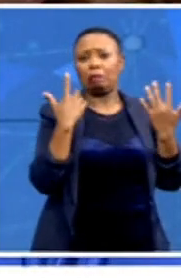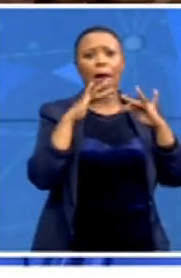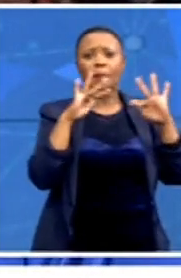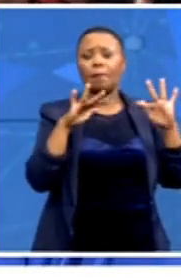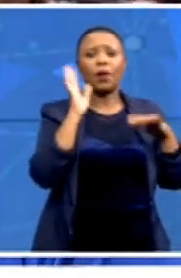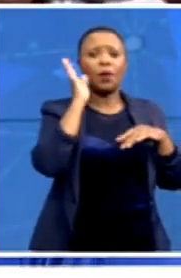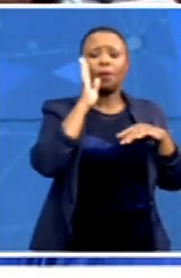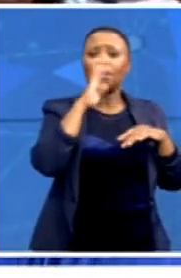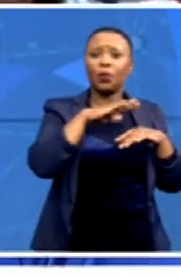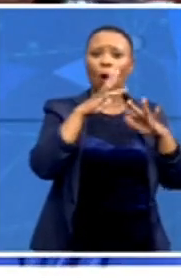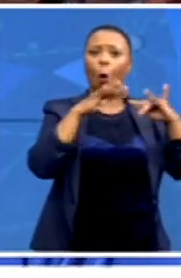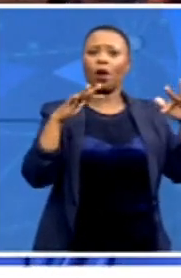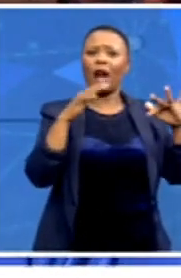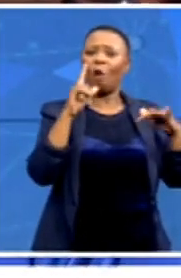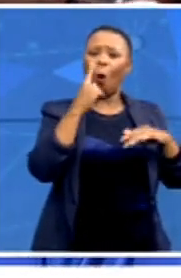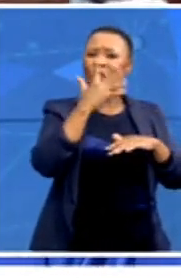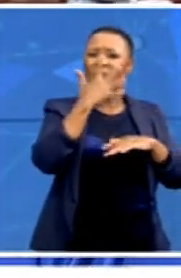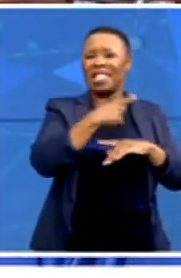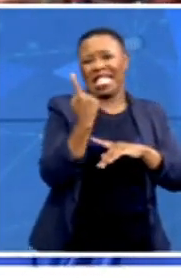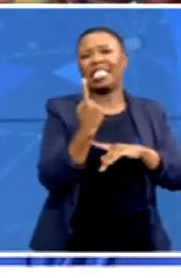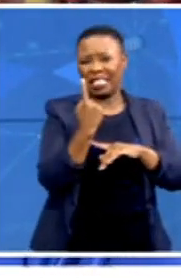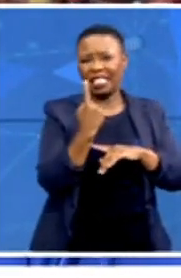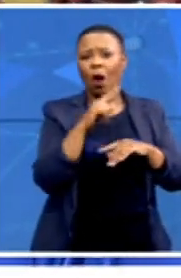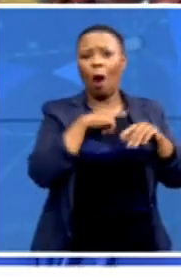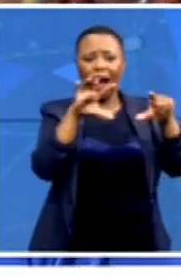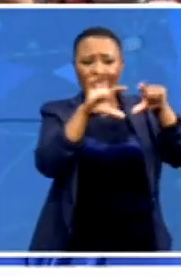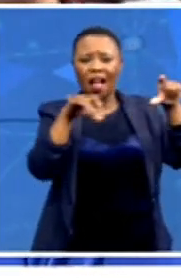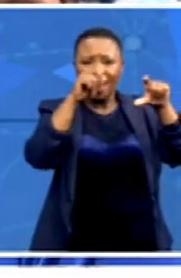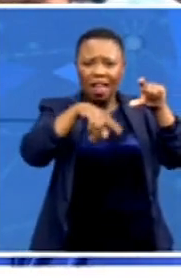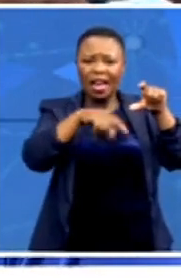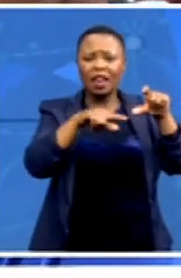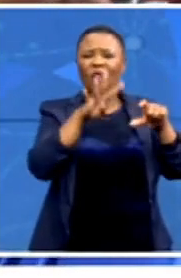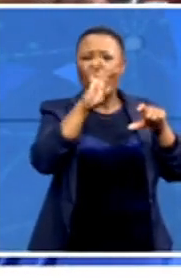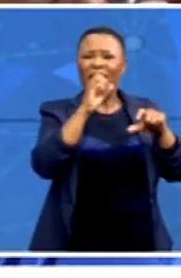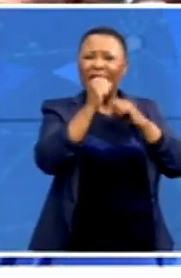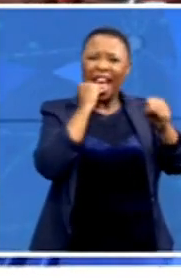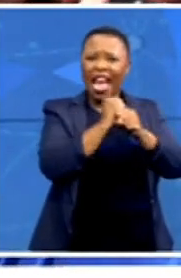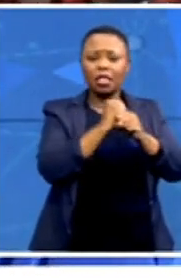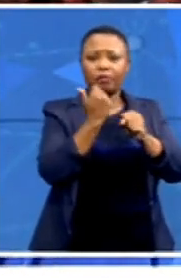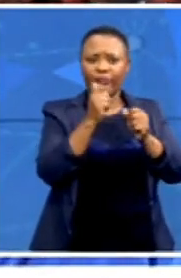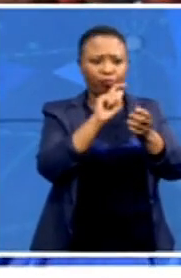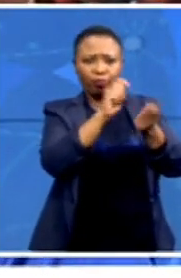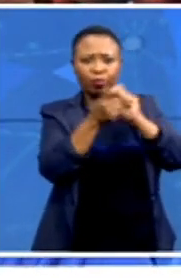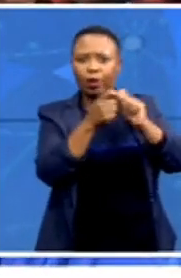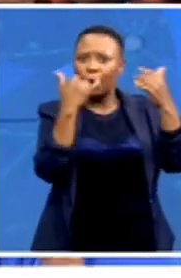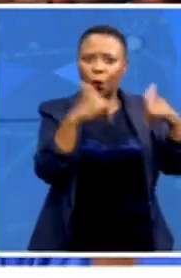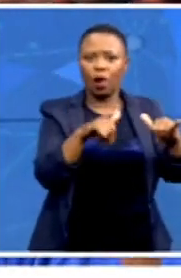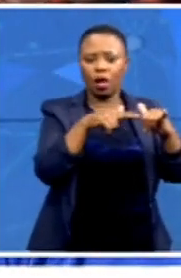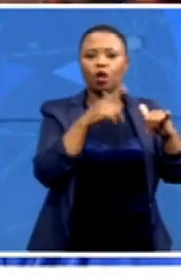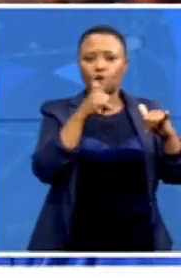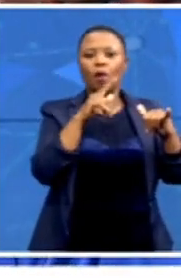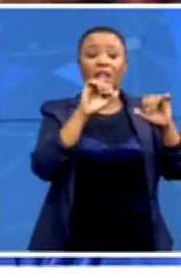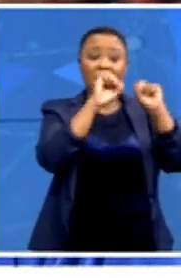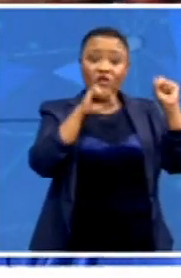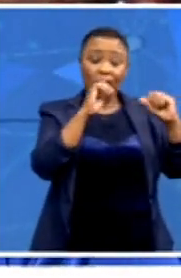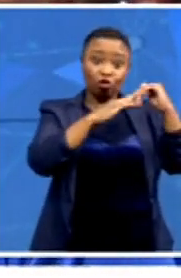And pipes are breaking. Some of them are 40 years old. They've never been replaced. We need to make sure we replace that infrastructure and roll out infrastructure to areas